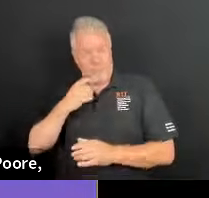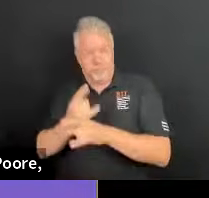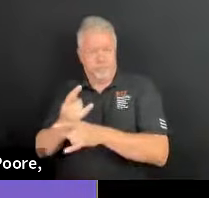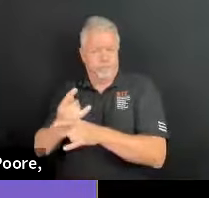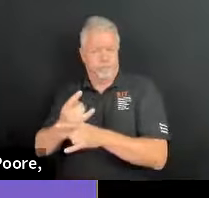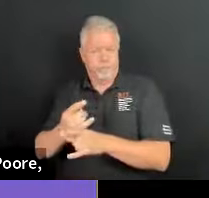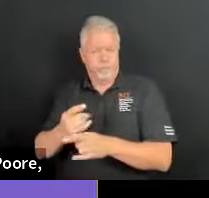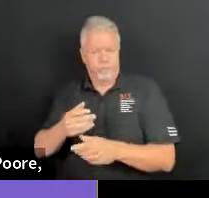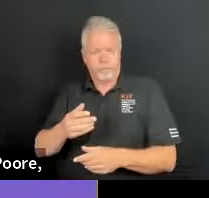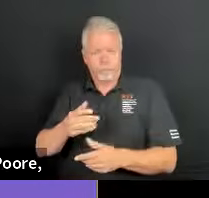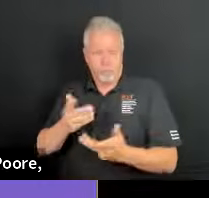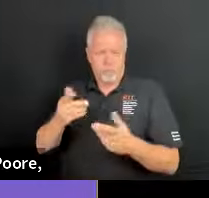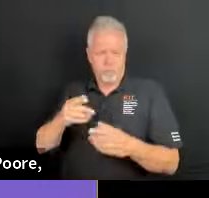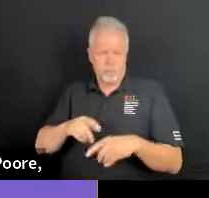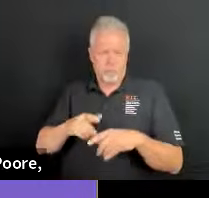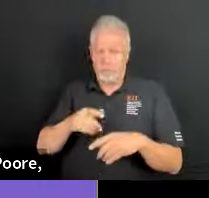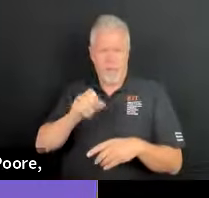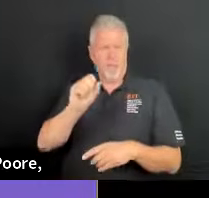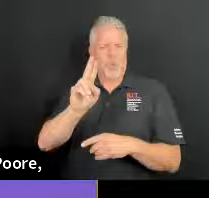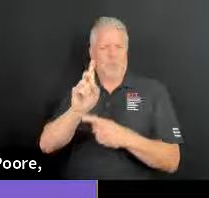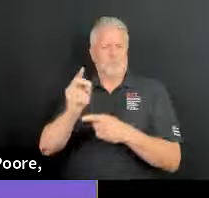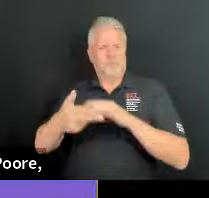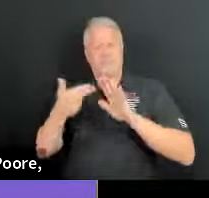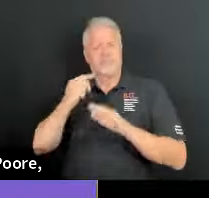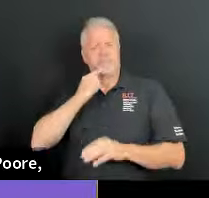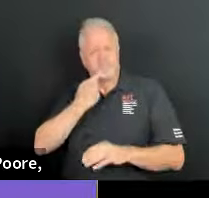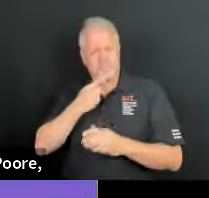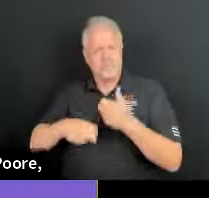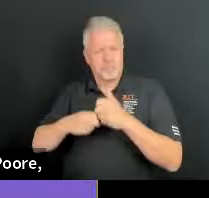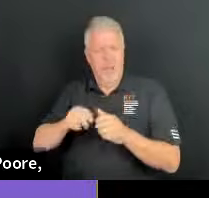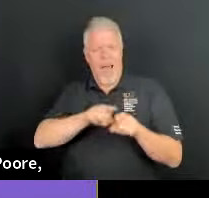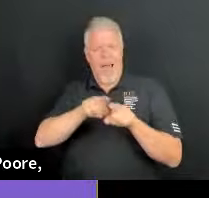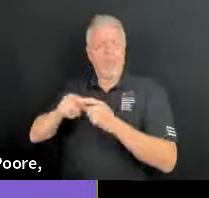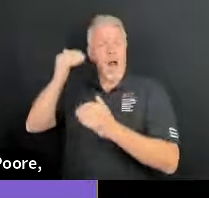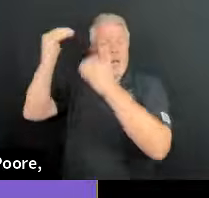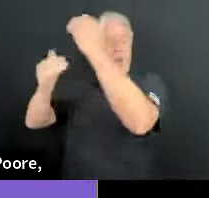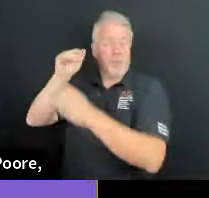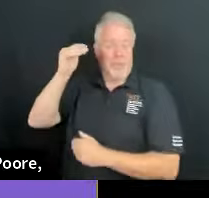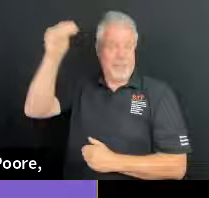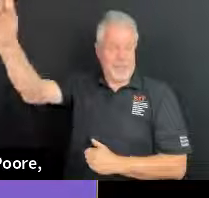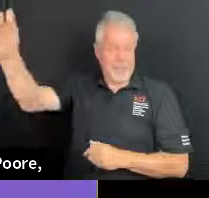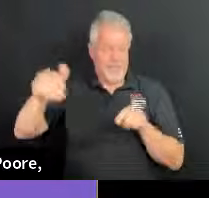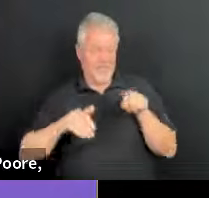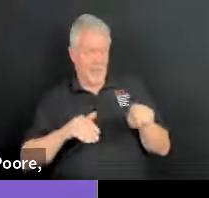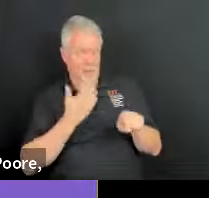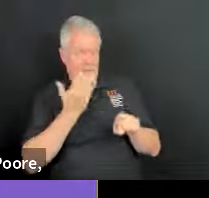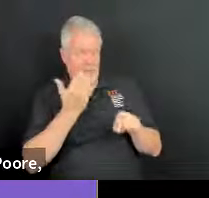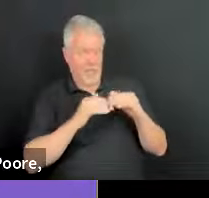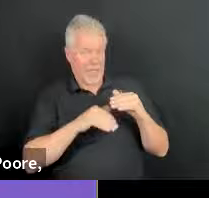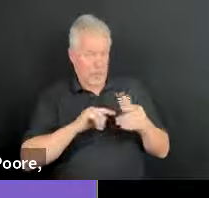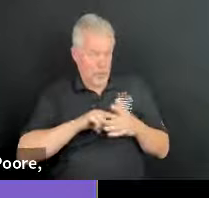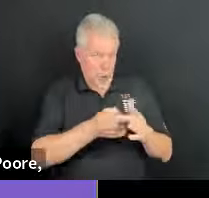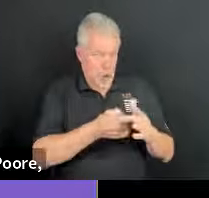becoming addicted to said alcohol having a serious problem as an